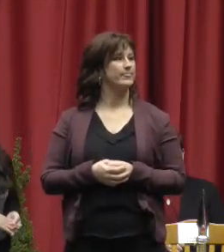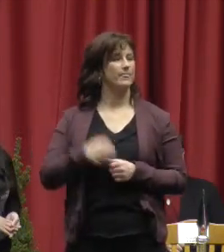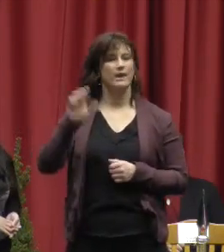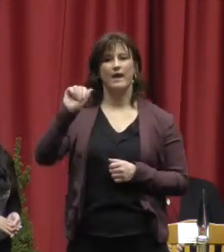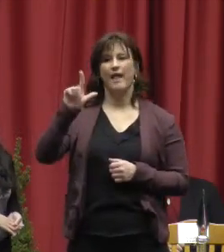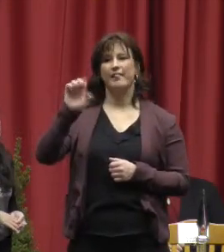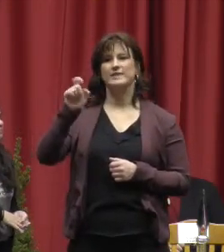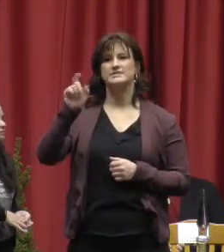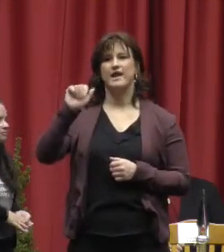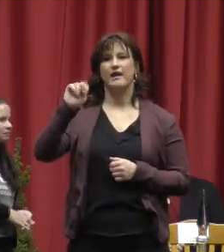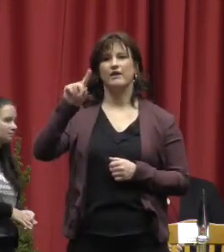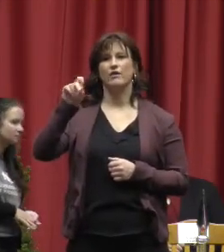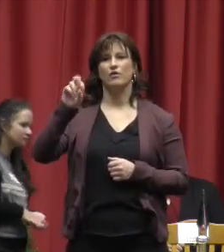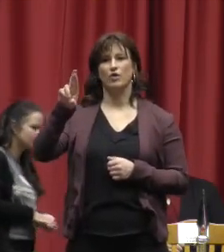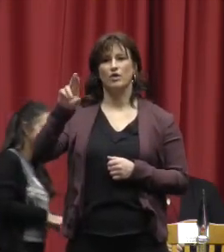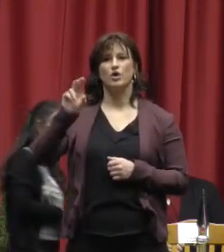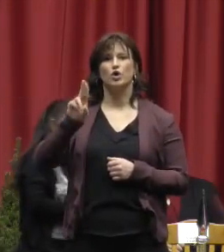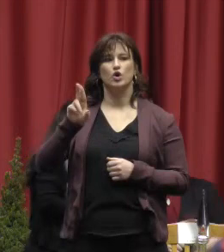Alexander Urban.